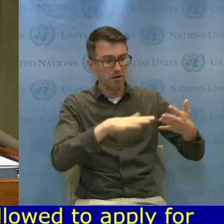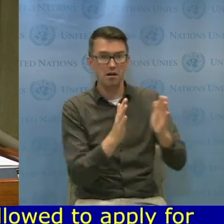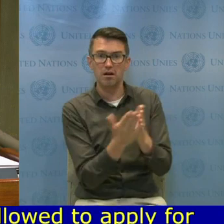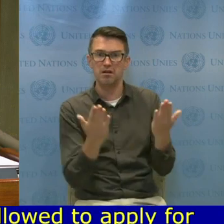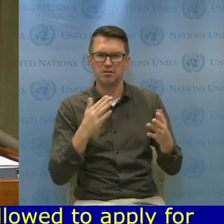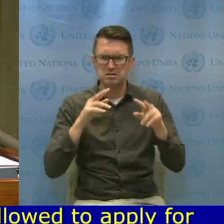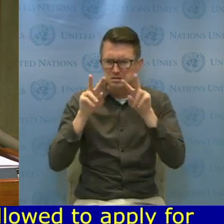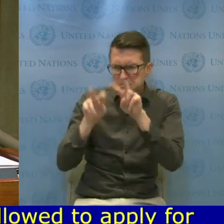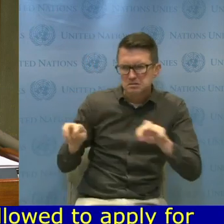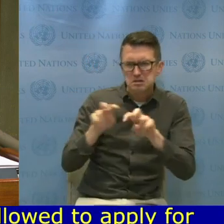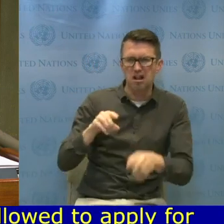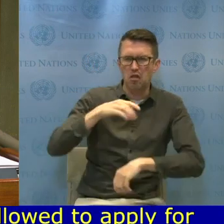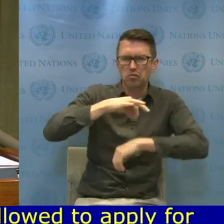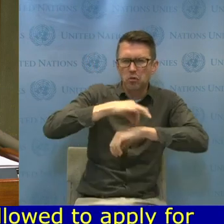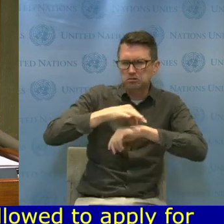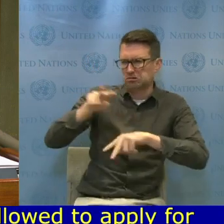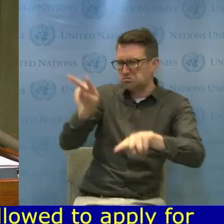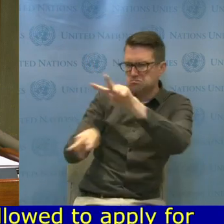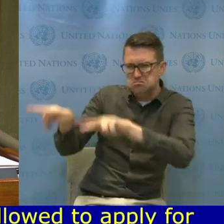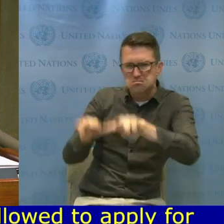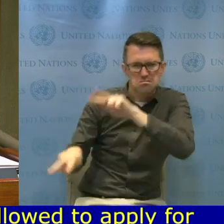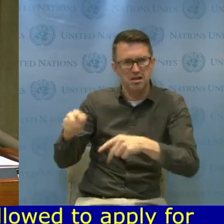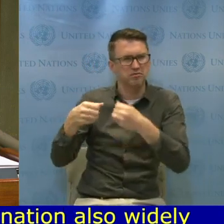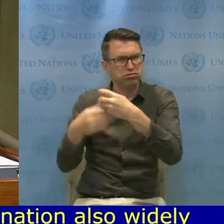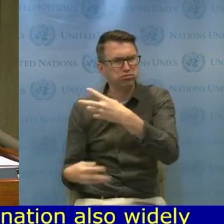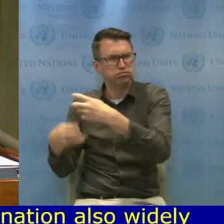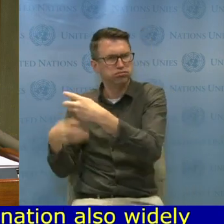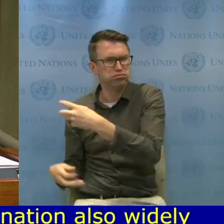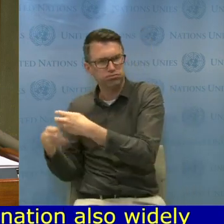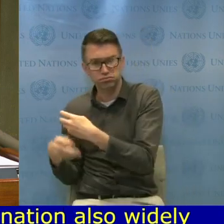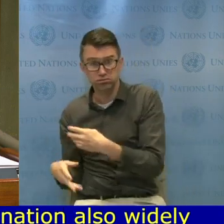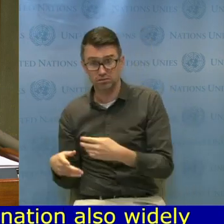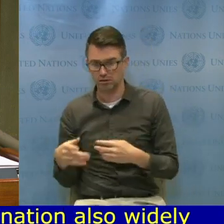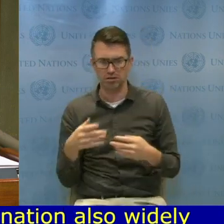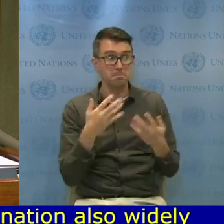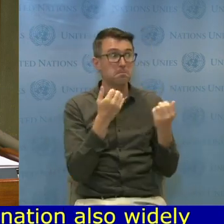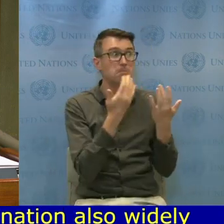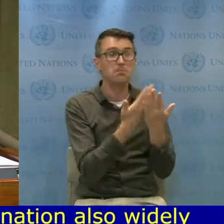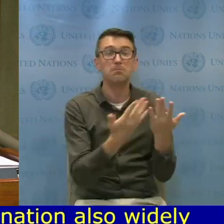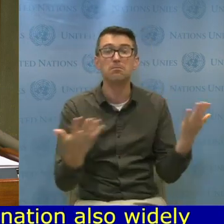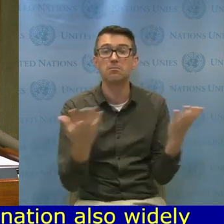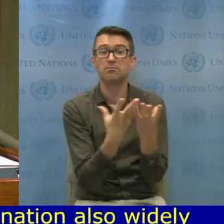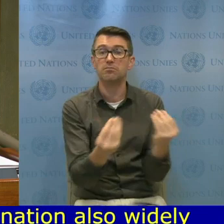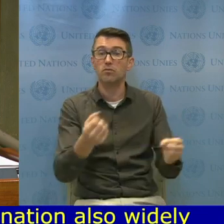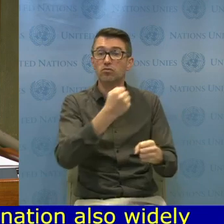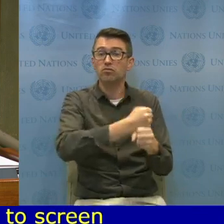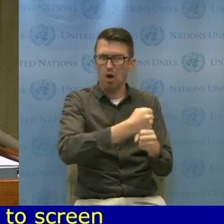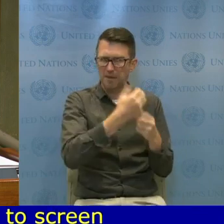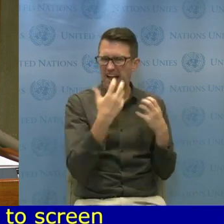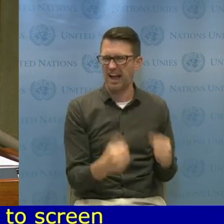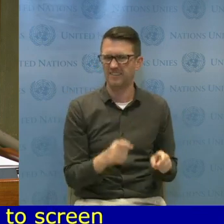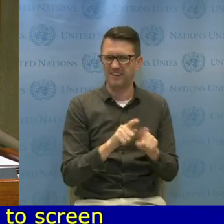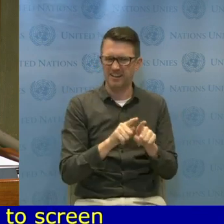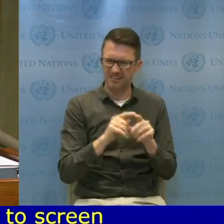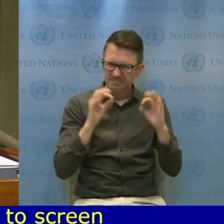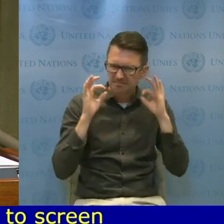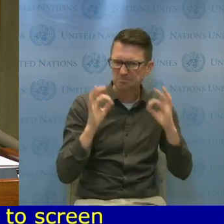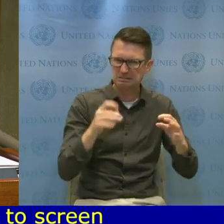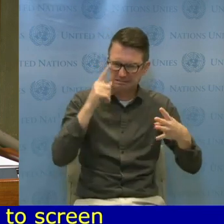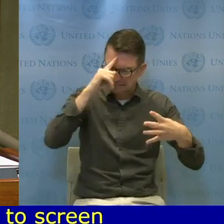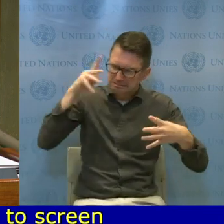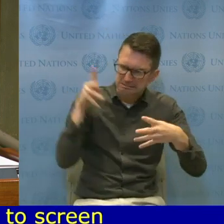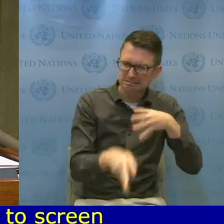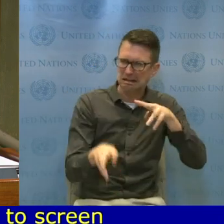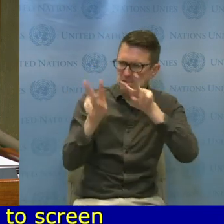offices, to examine parliamentary candidates, to check out scholarship applicants. One of its famous functions is to